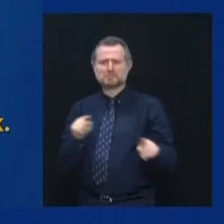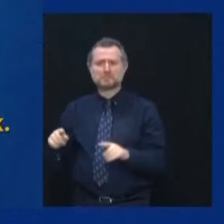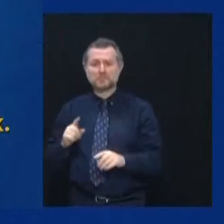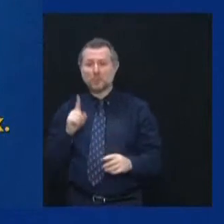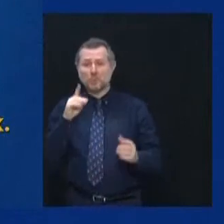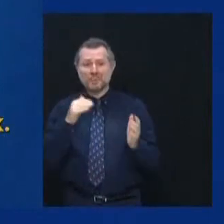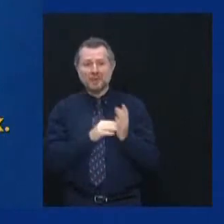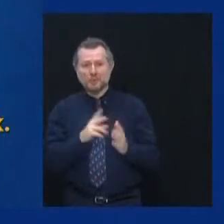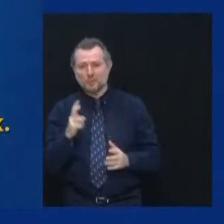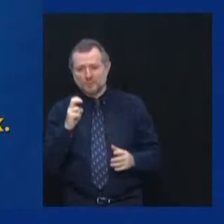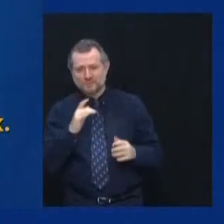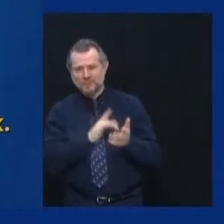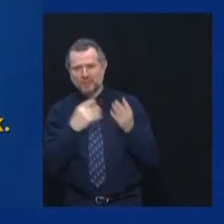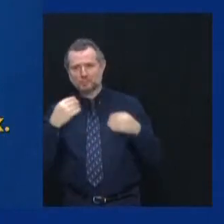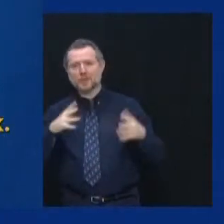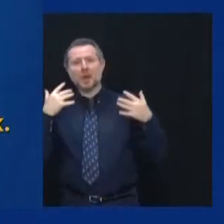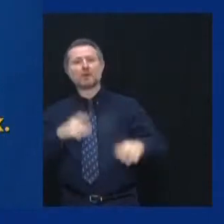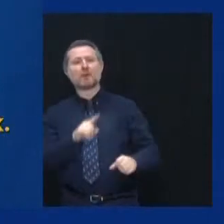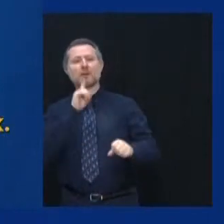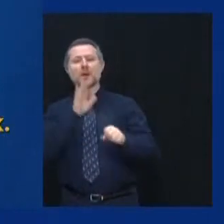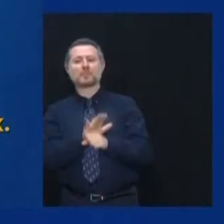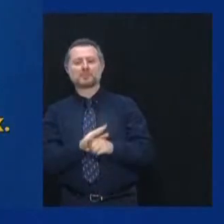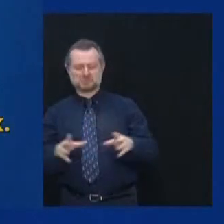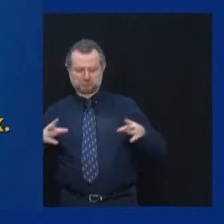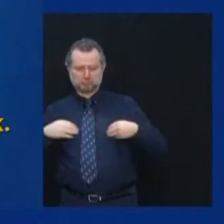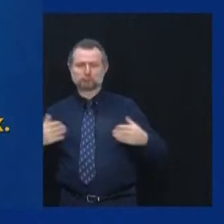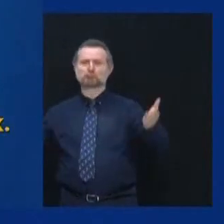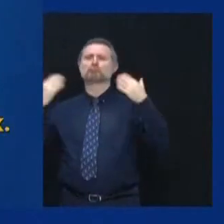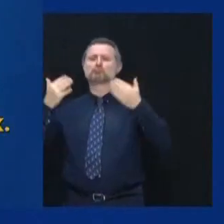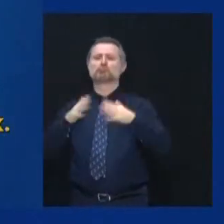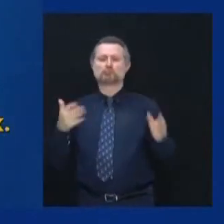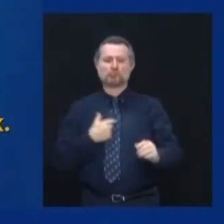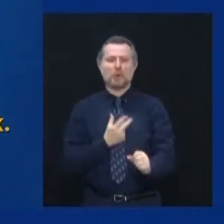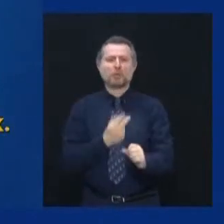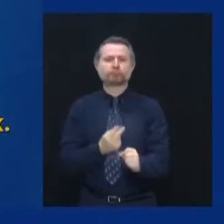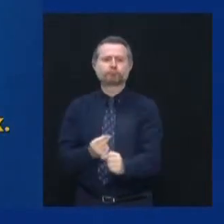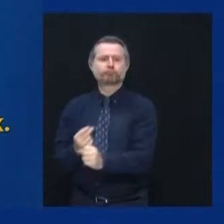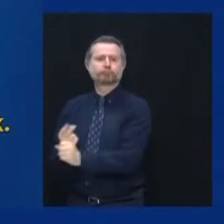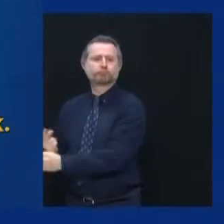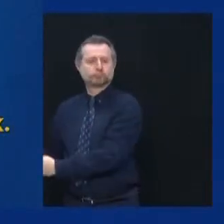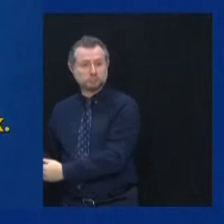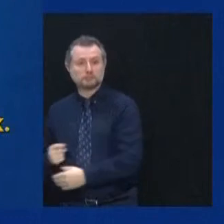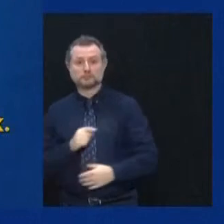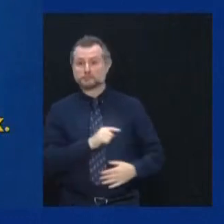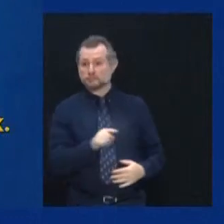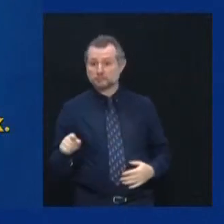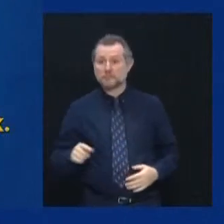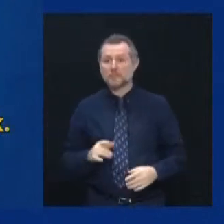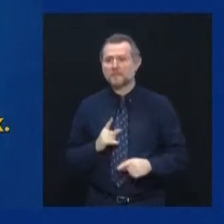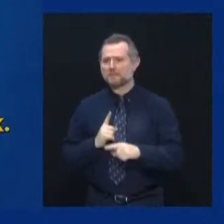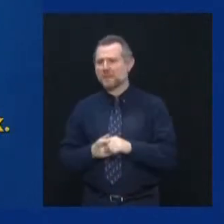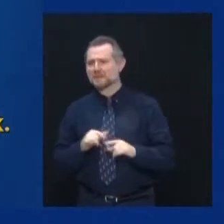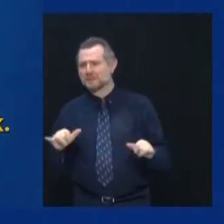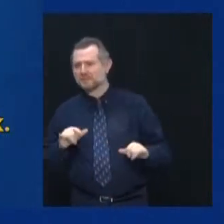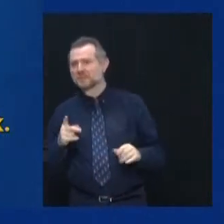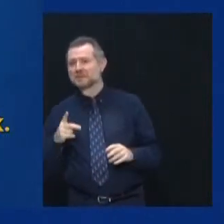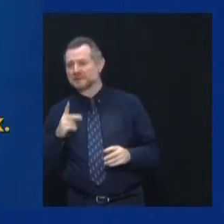committed and will be ramping up next week. And we'll continue to use the hospitals